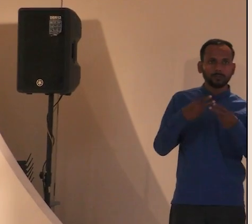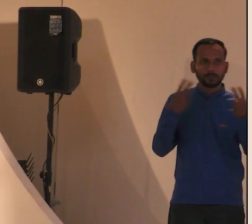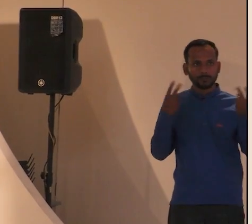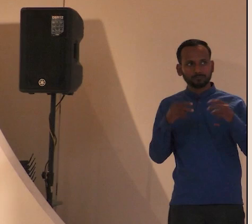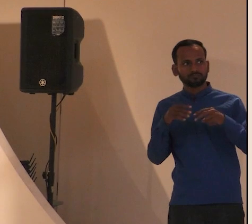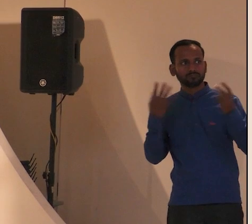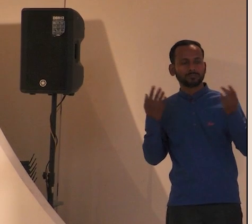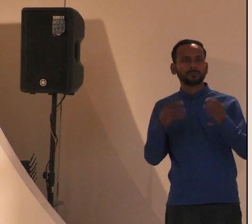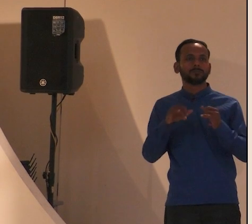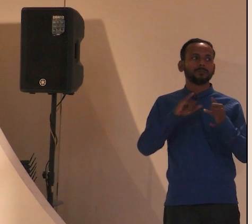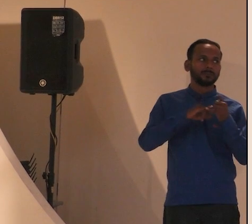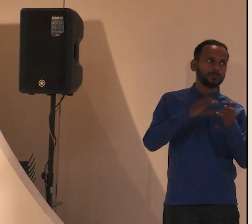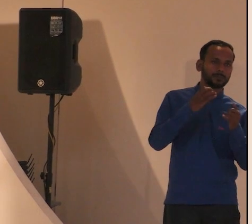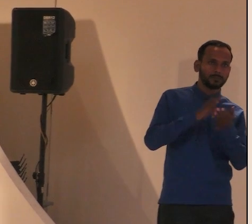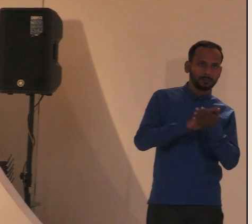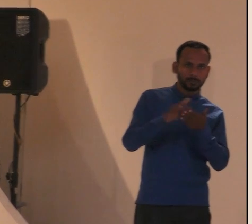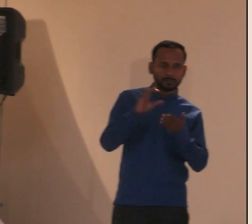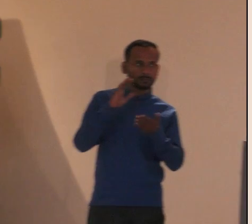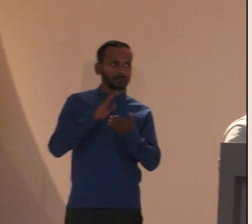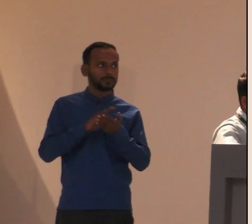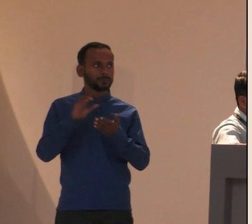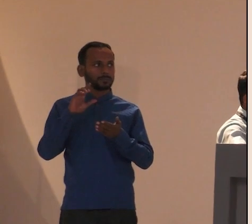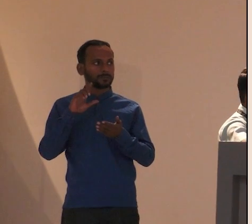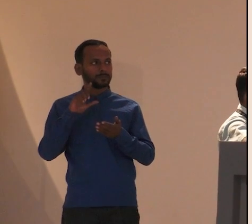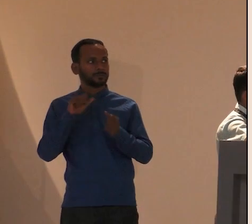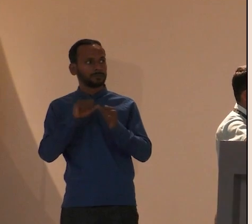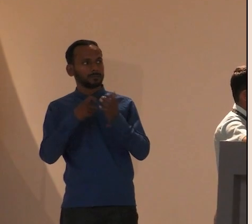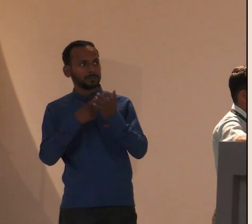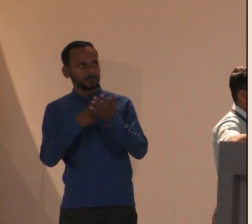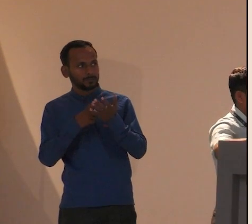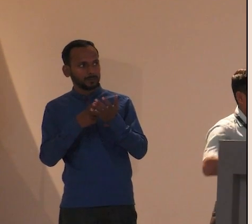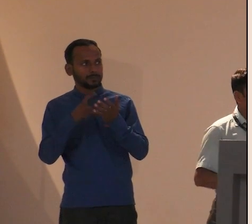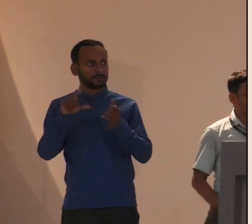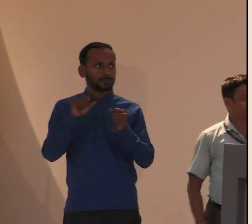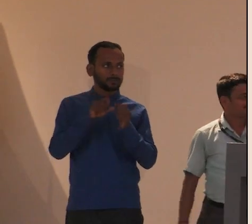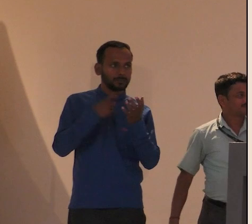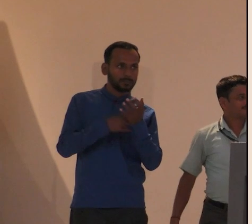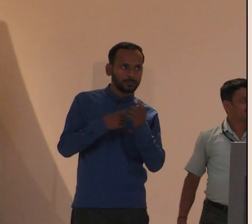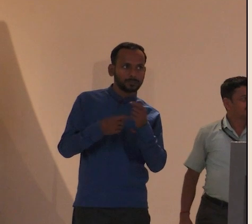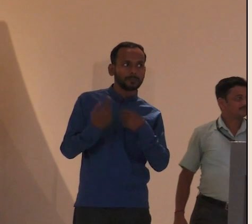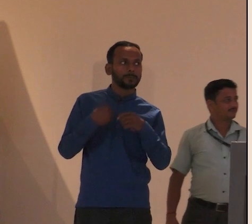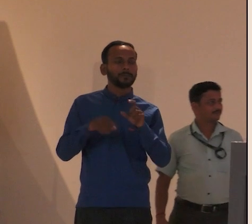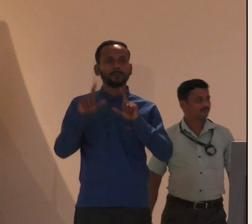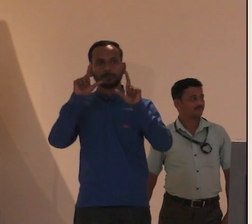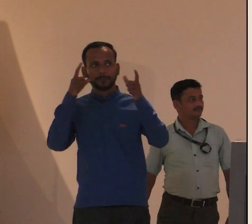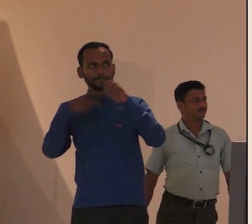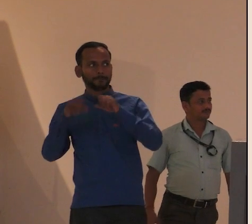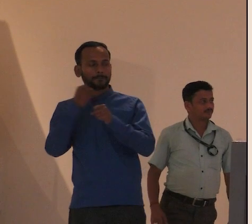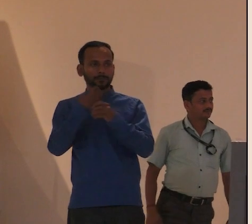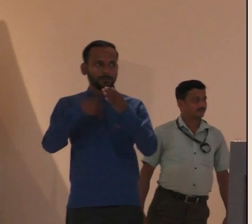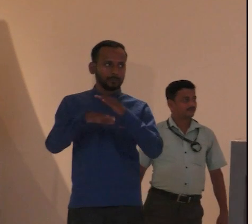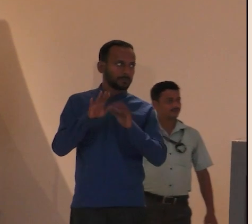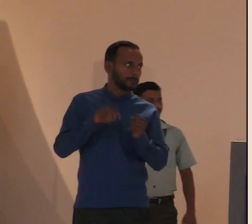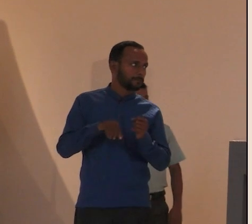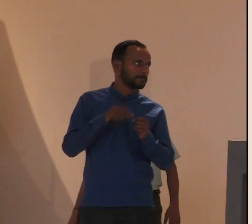scholarship by Calouste Gulbenkian Foundation, Portugal, and the Museum of Christian Art Goa in